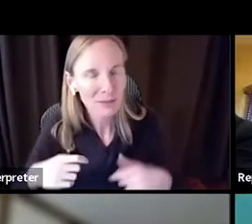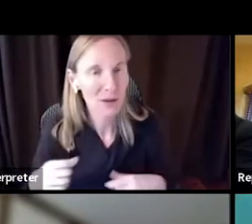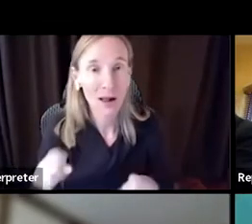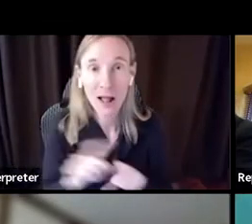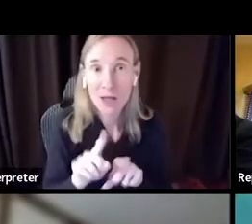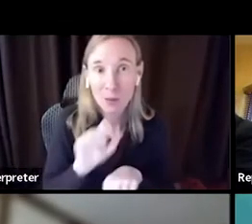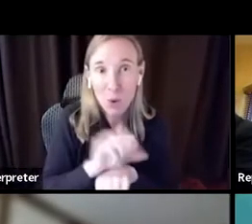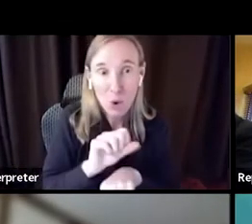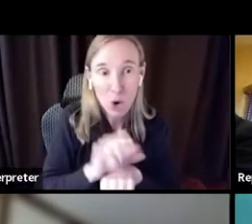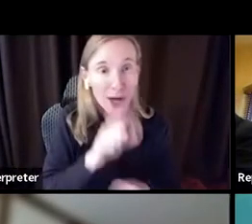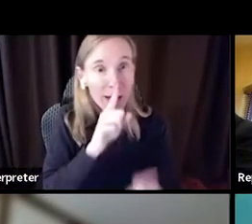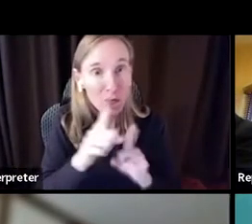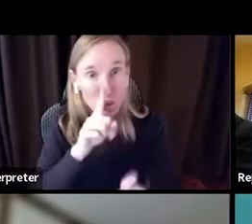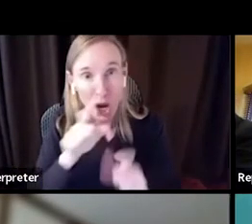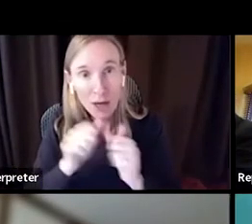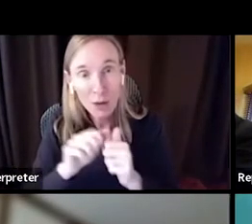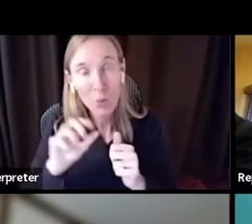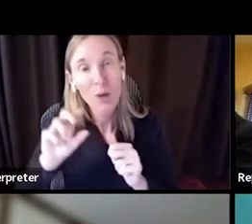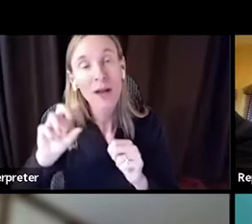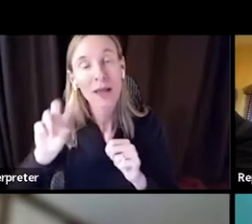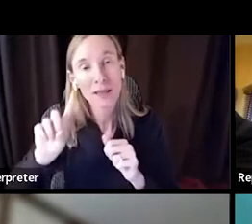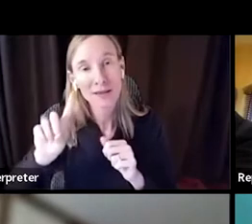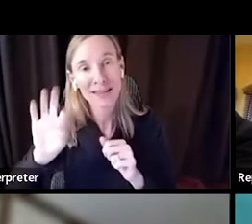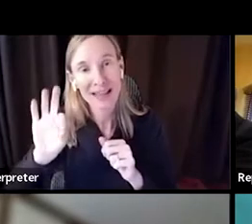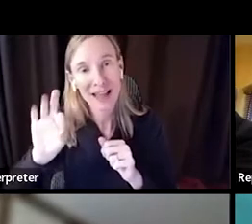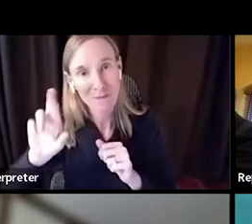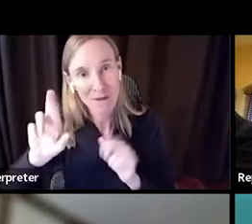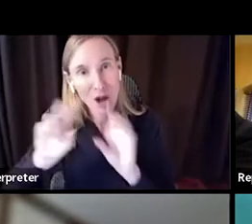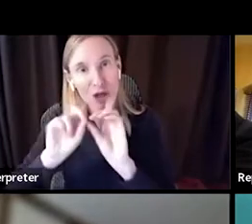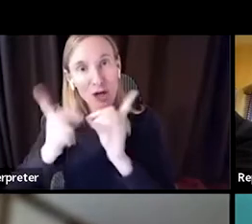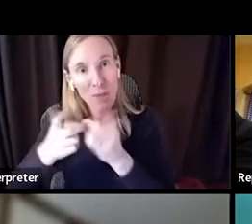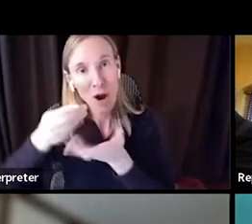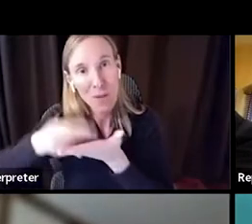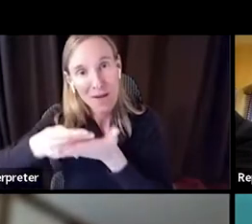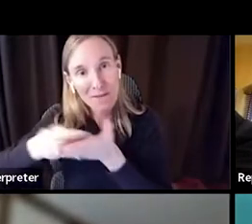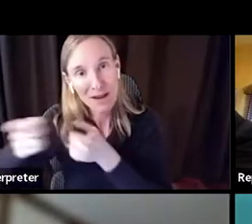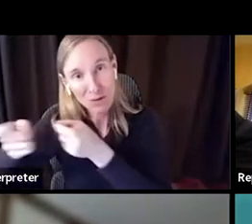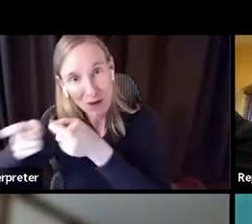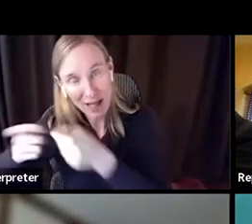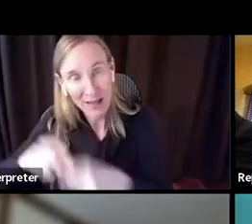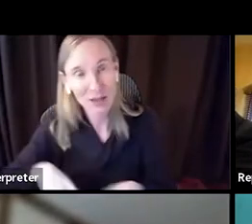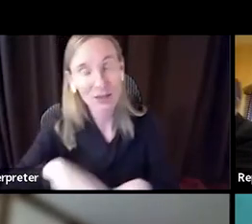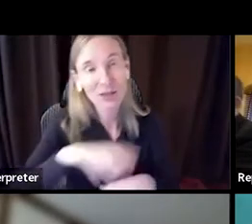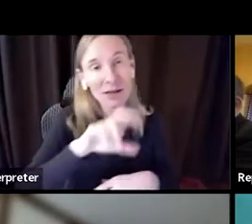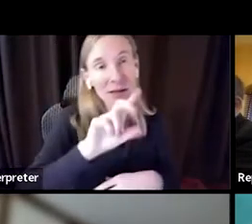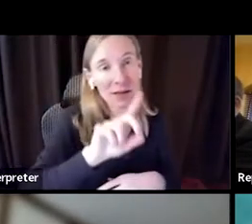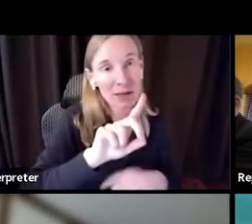and talking with the Department of Financial Regulation and the Department of Vermont Health Access, that we